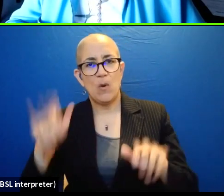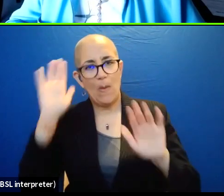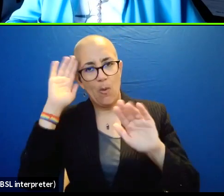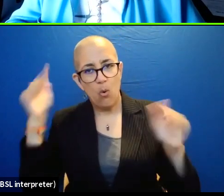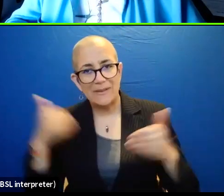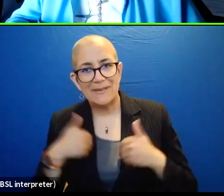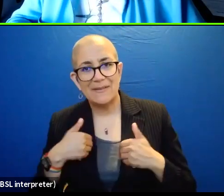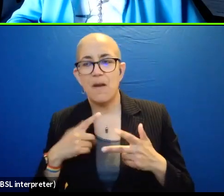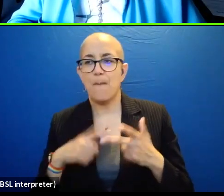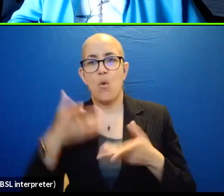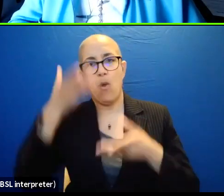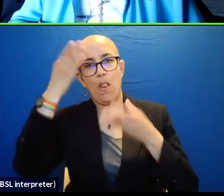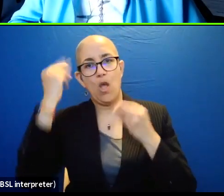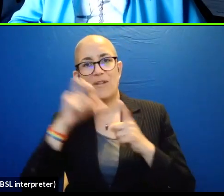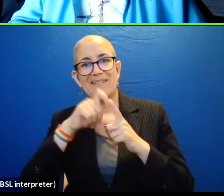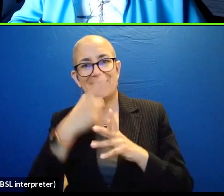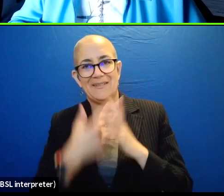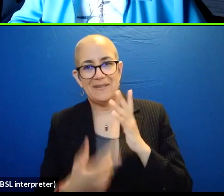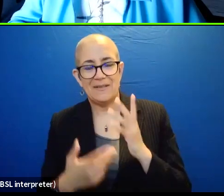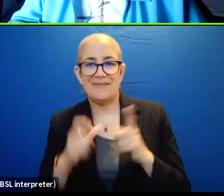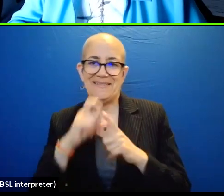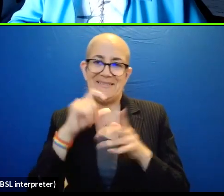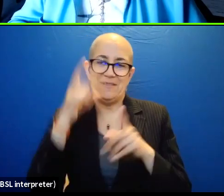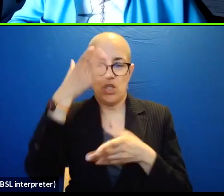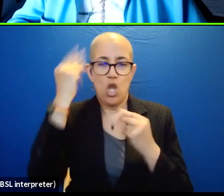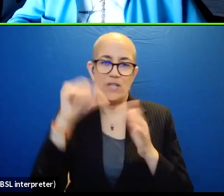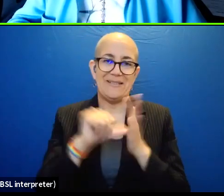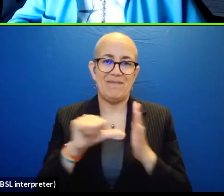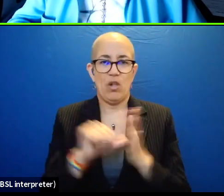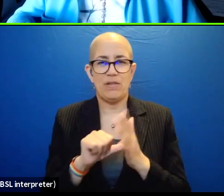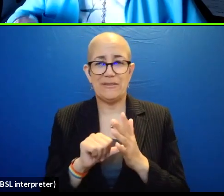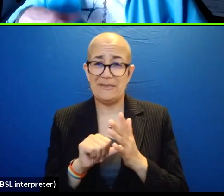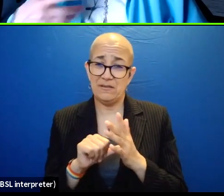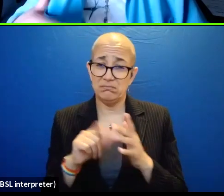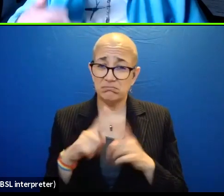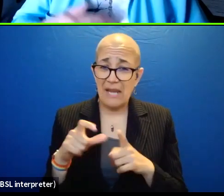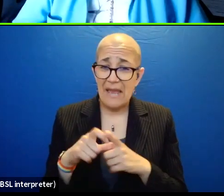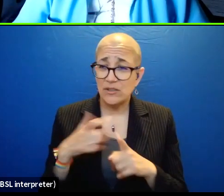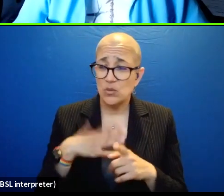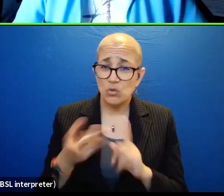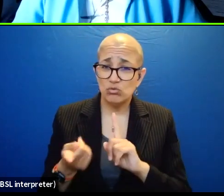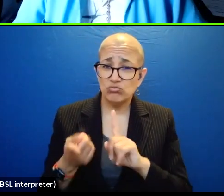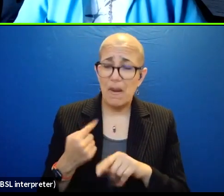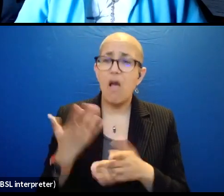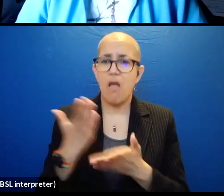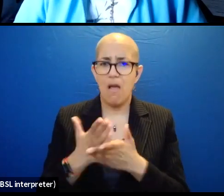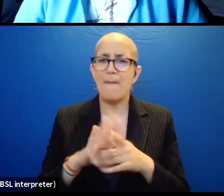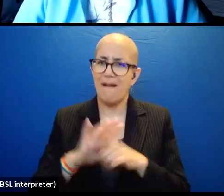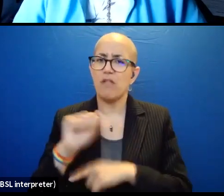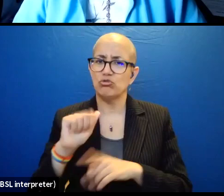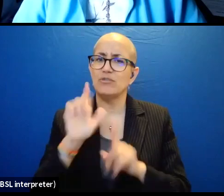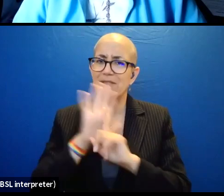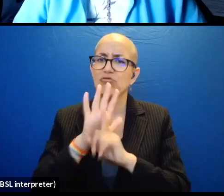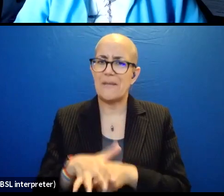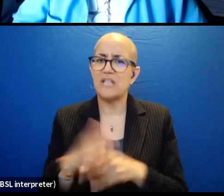learning difficulties. Yes, Ed, would you like to follow up on that one? Because there is a culture of discrimination. Yeah, I